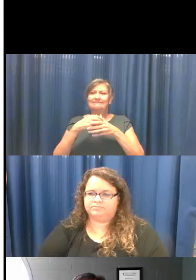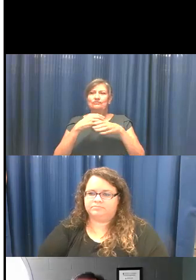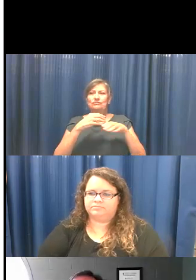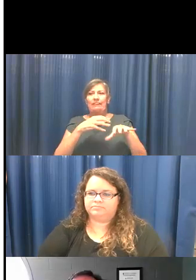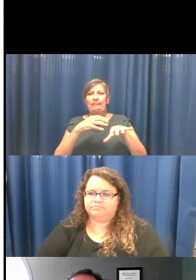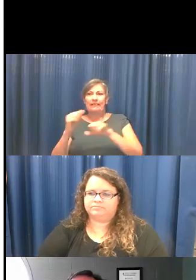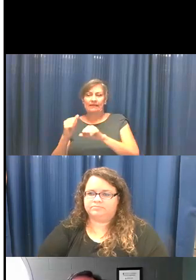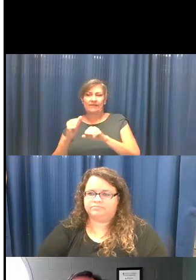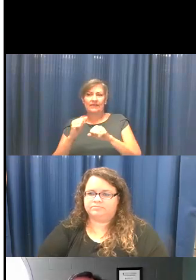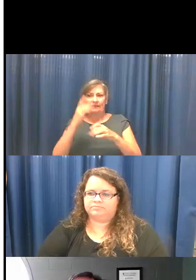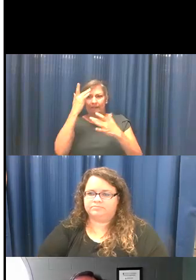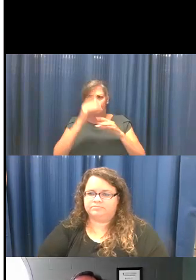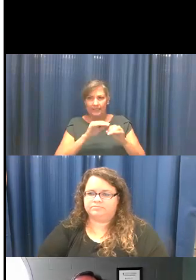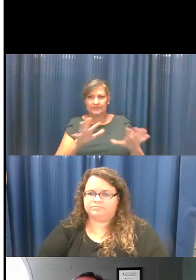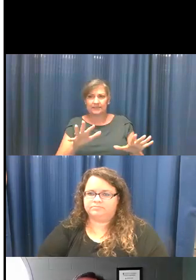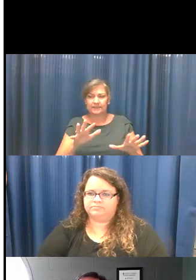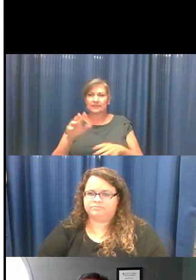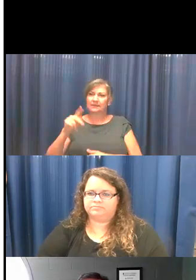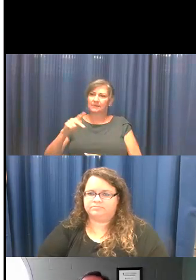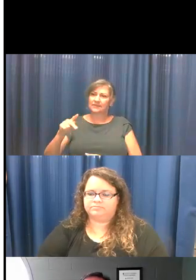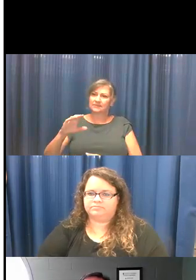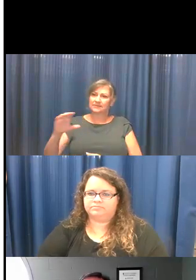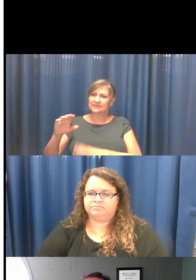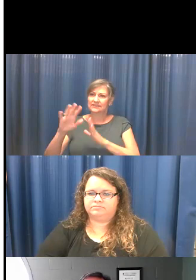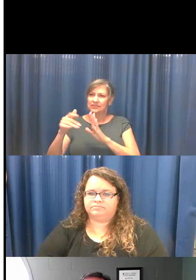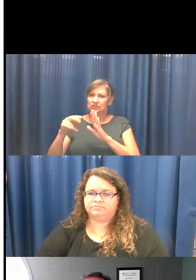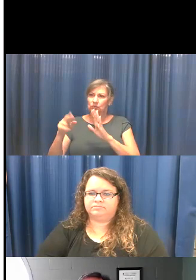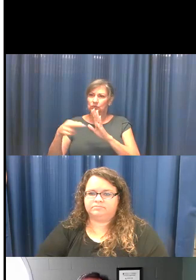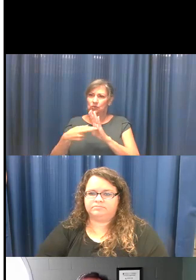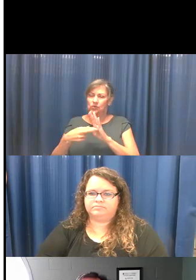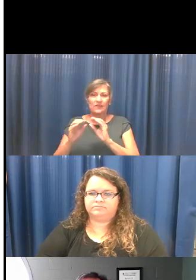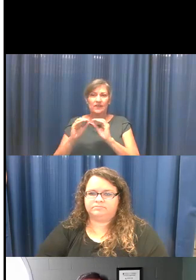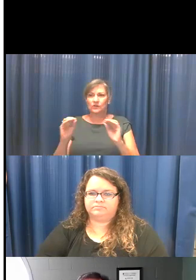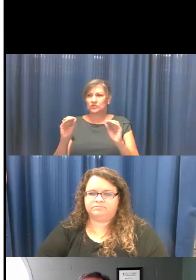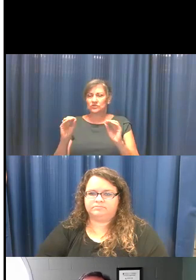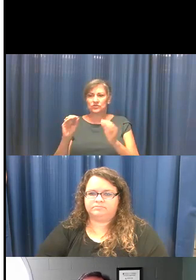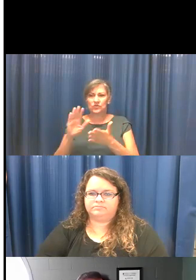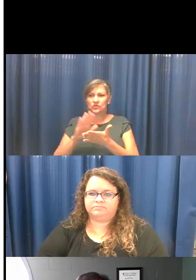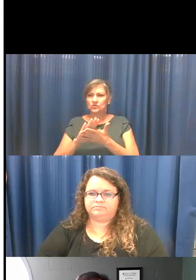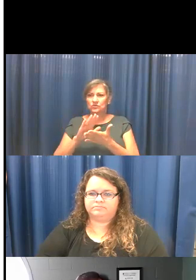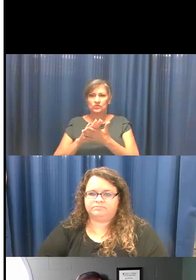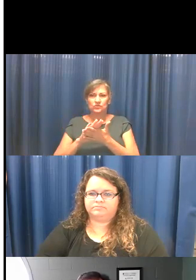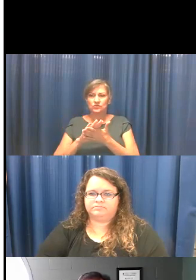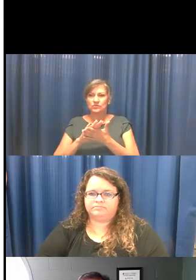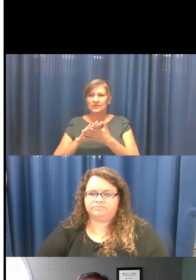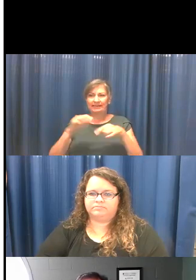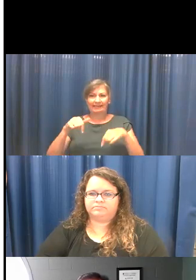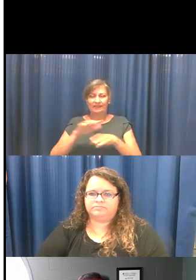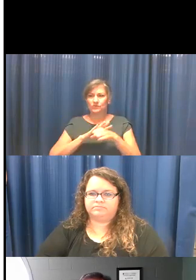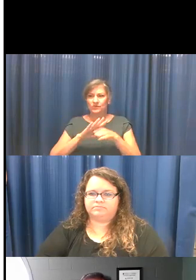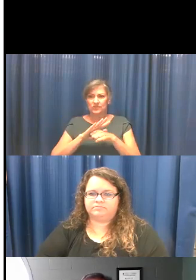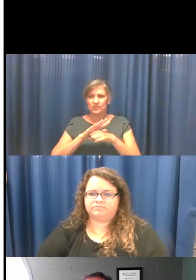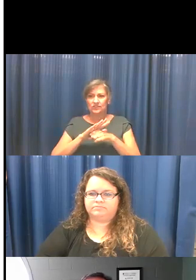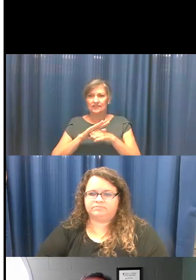the role that Pikes Peak has, there is no institution in our region